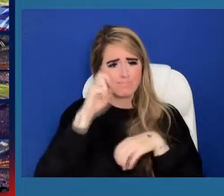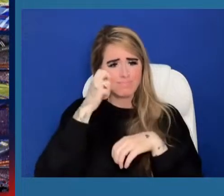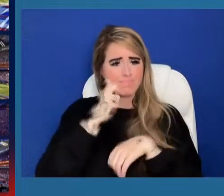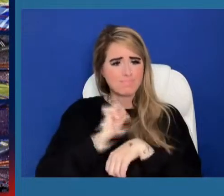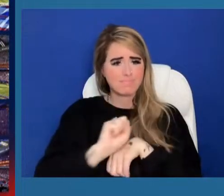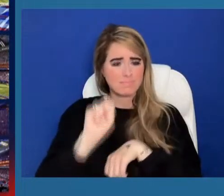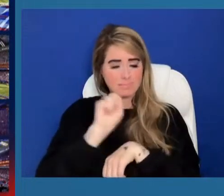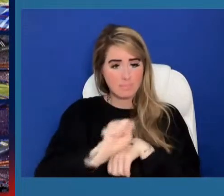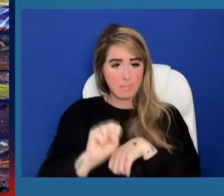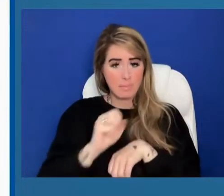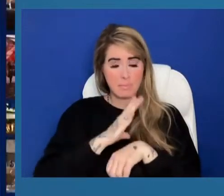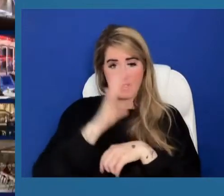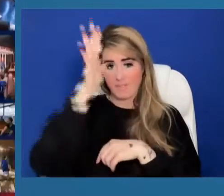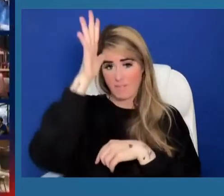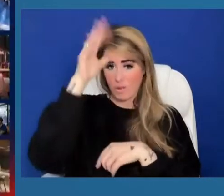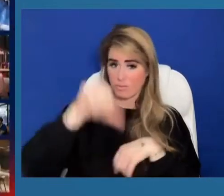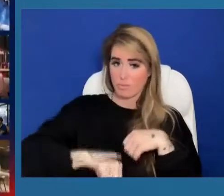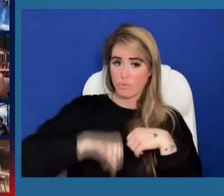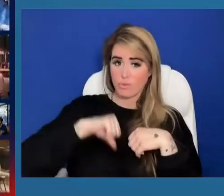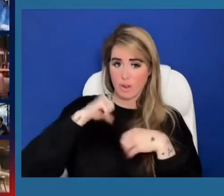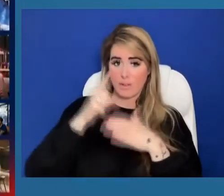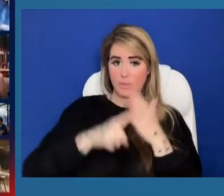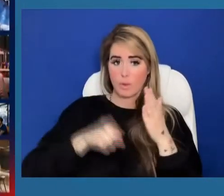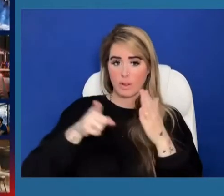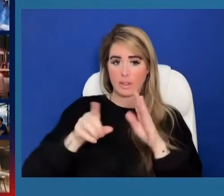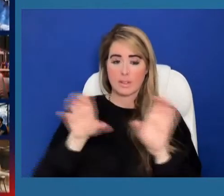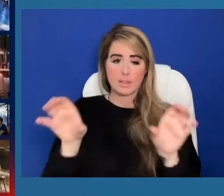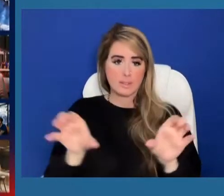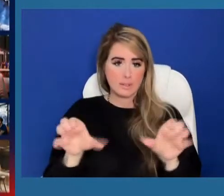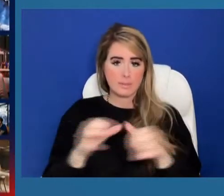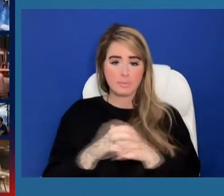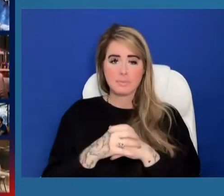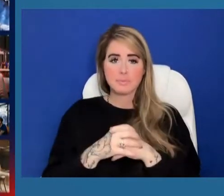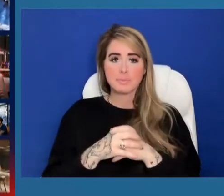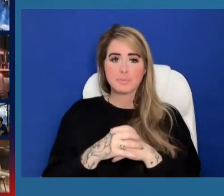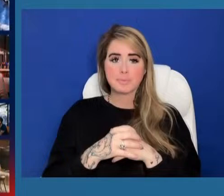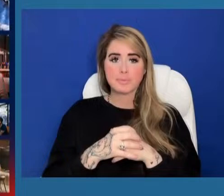My father was very proud of what he did.